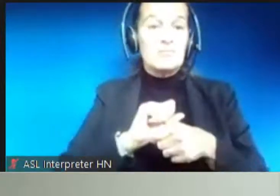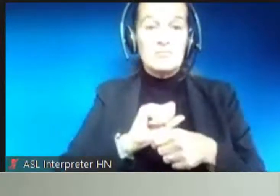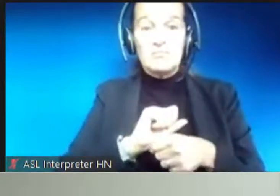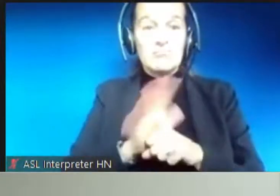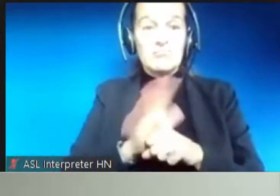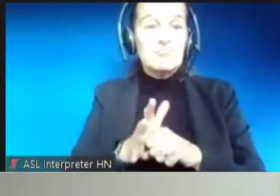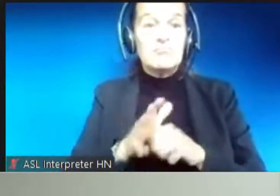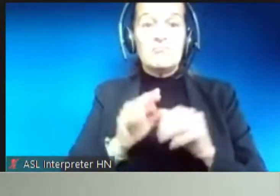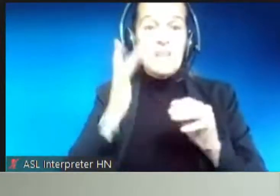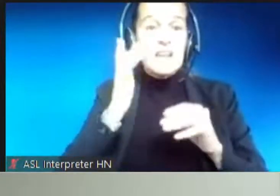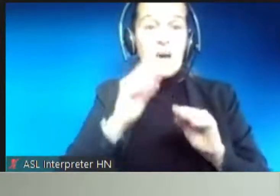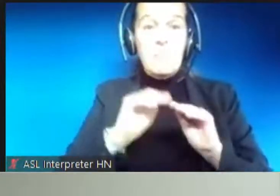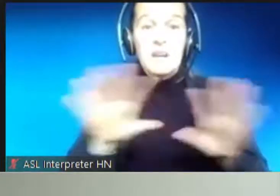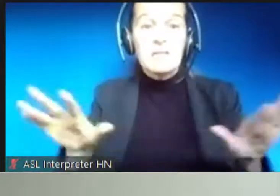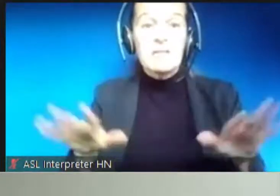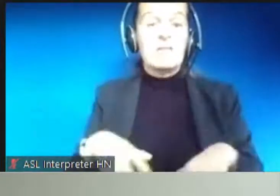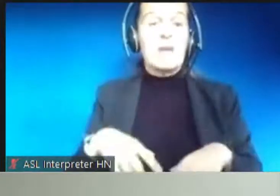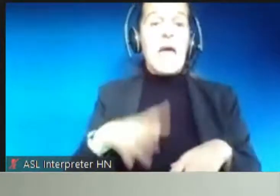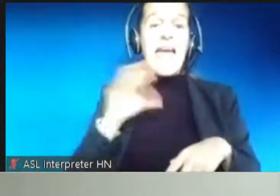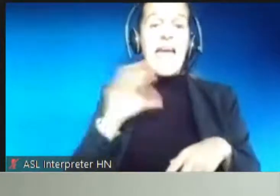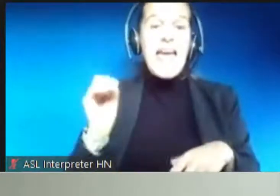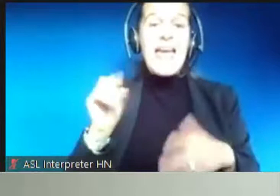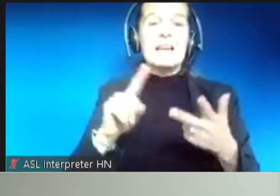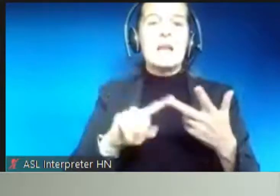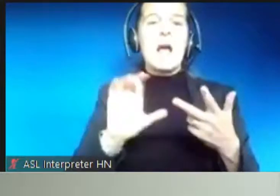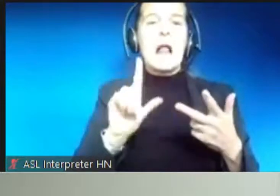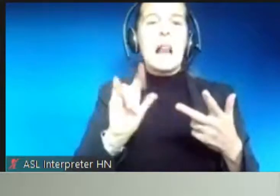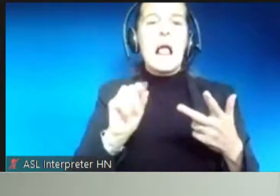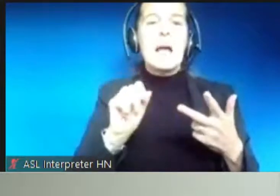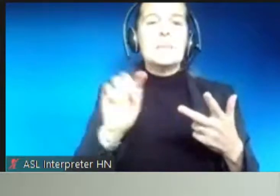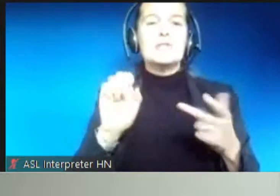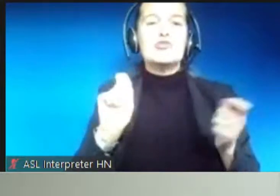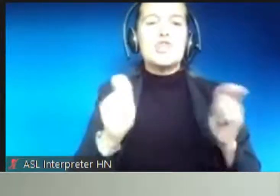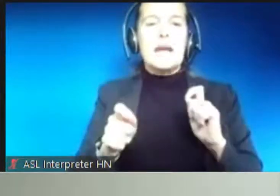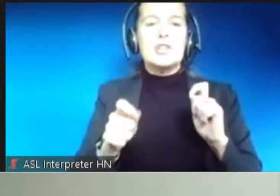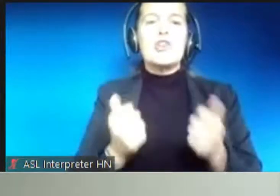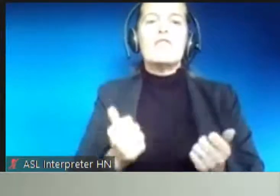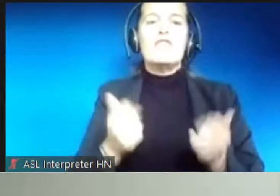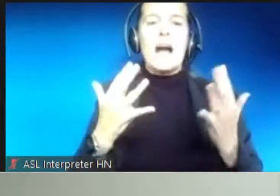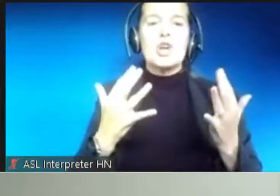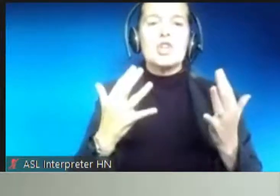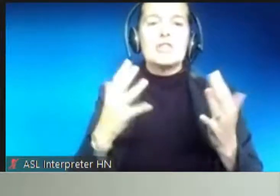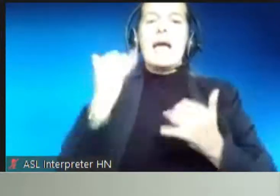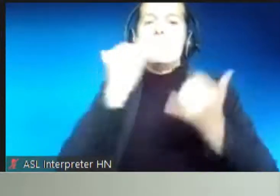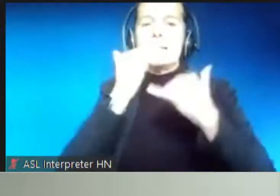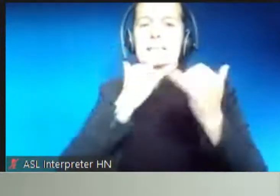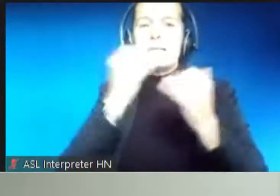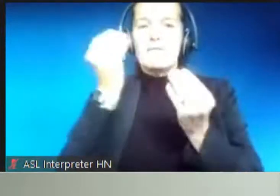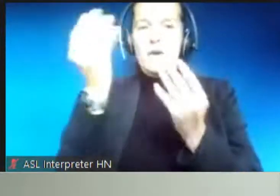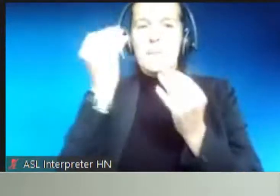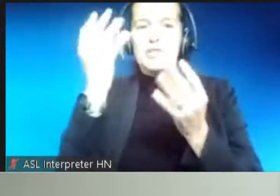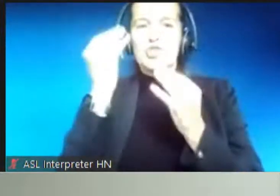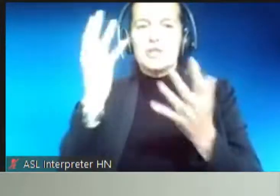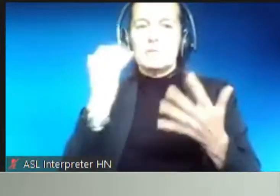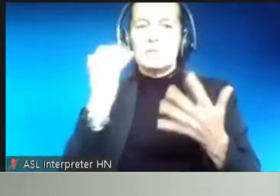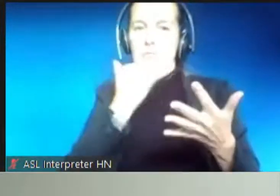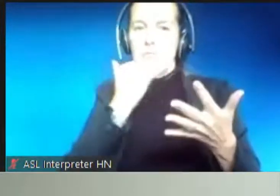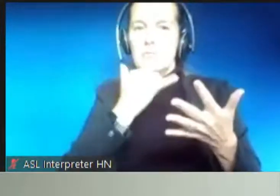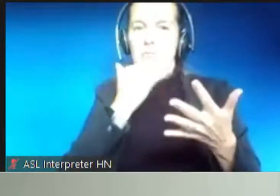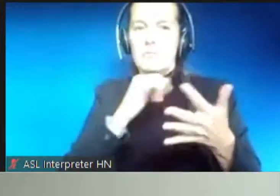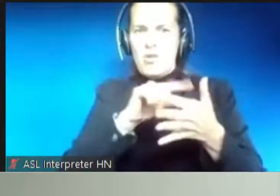we're also vulnerable to climate change and fires and misinformation. That was a big surprise for me this